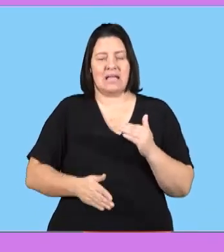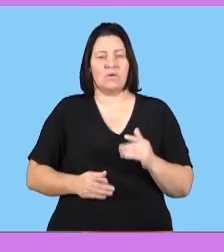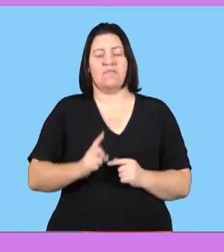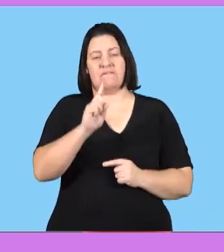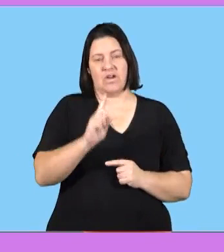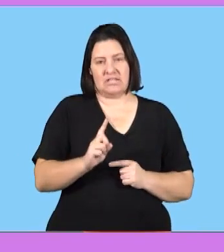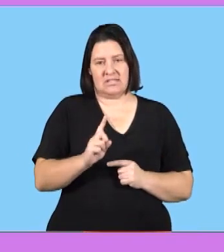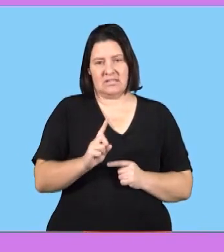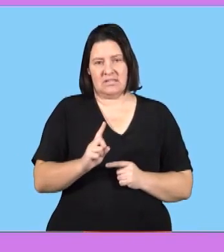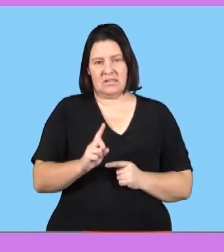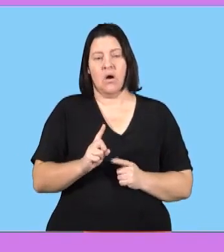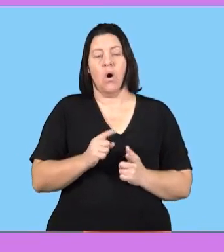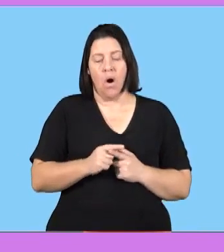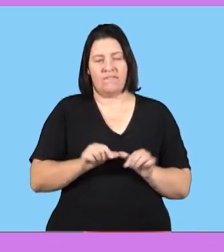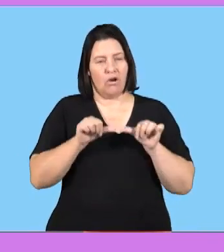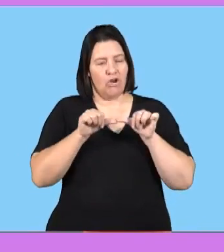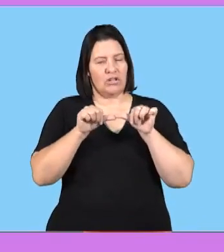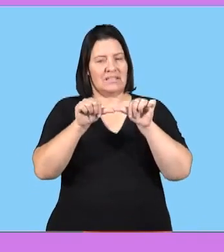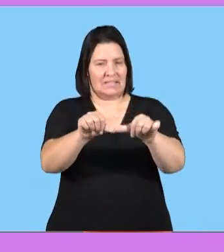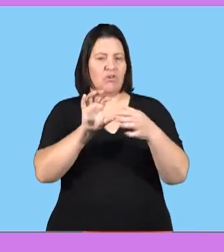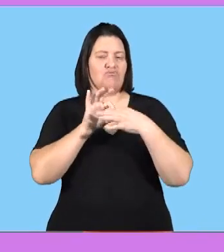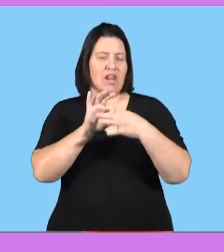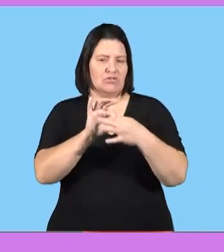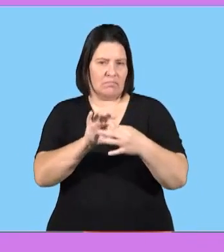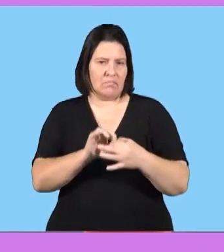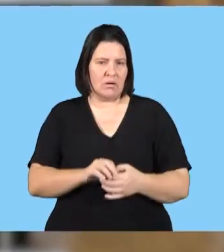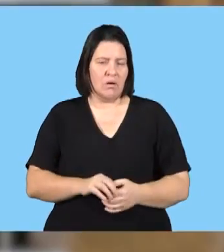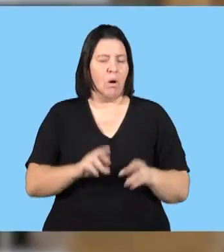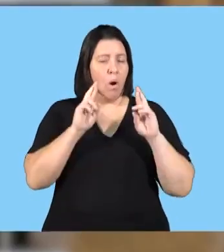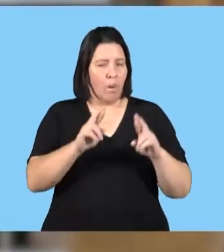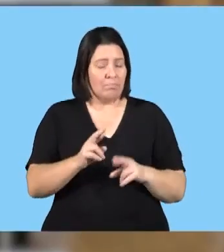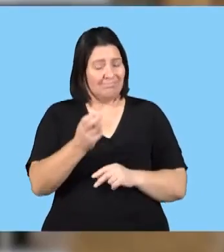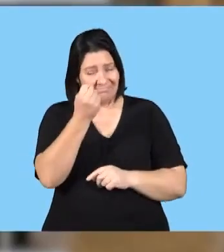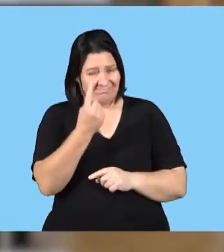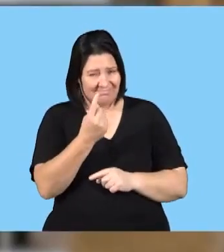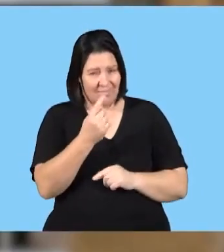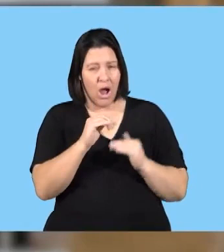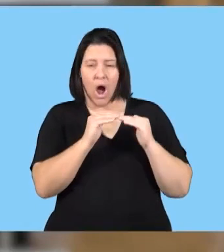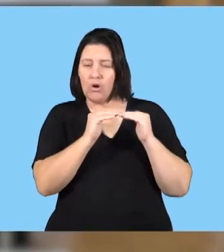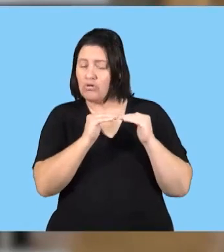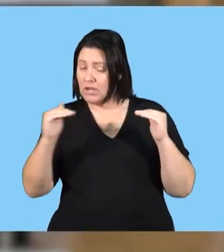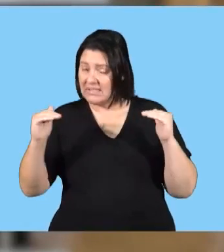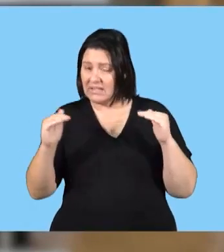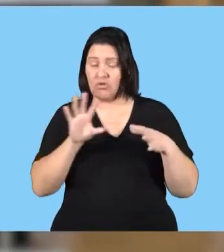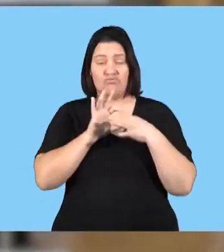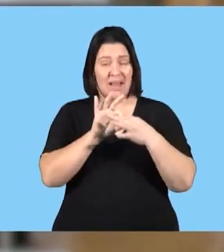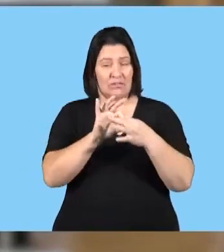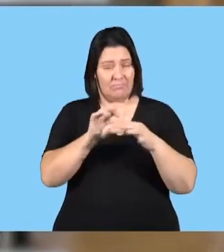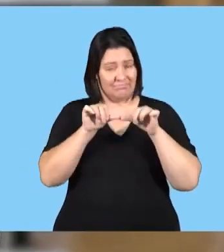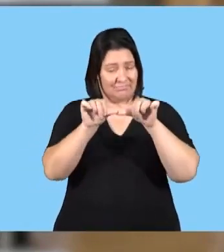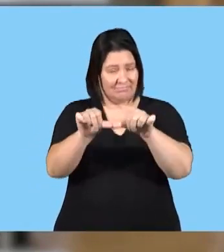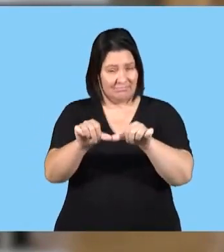end of the first section of the constant relationship. I hope you saw that the constant relationship means